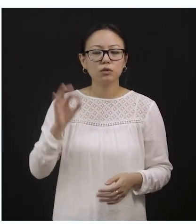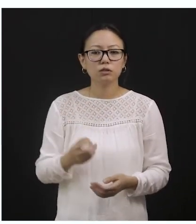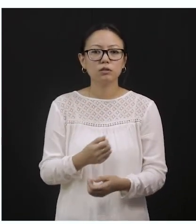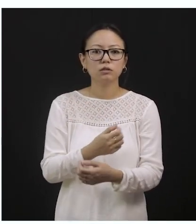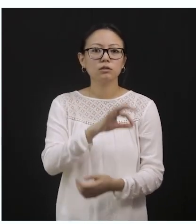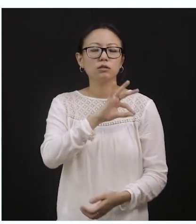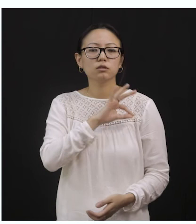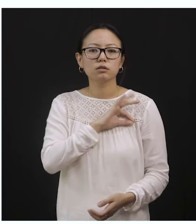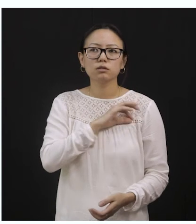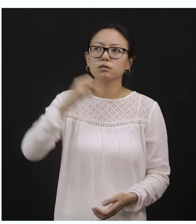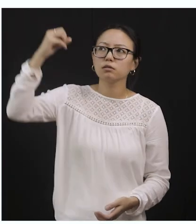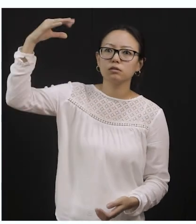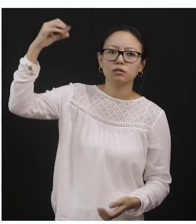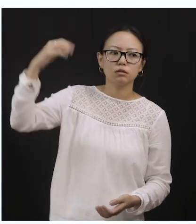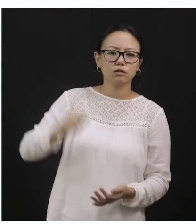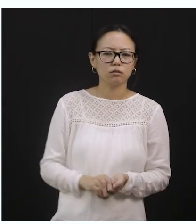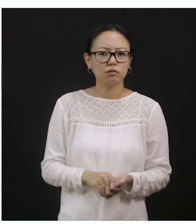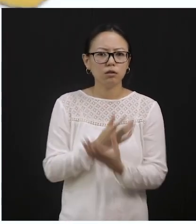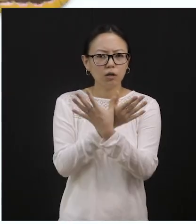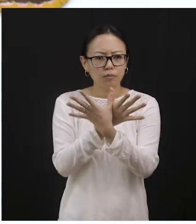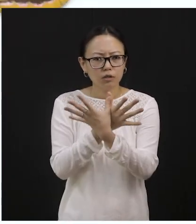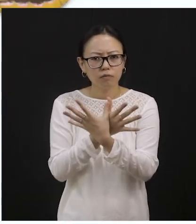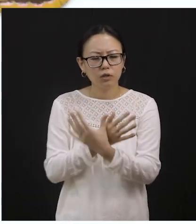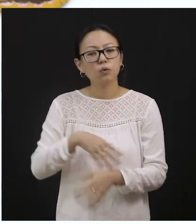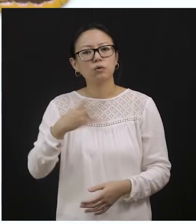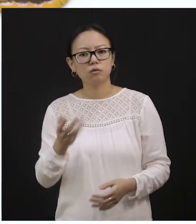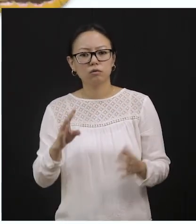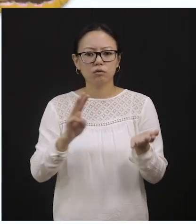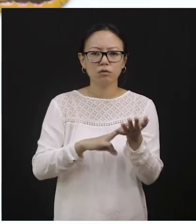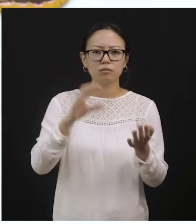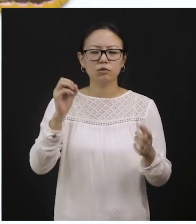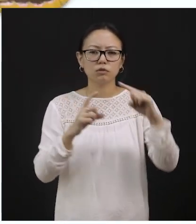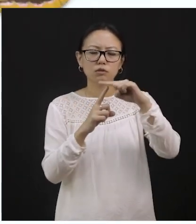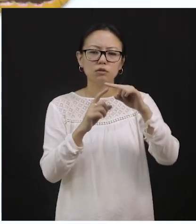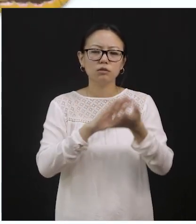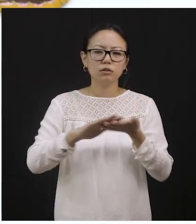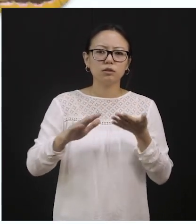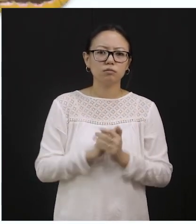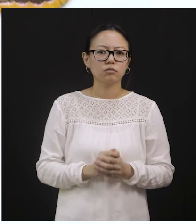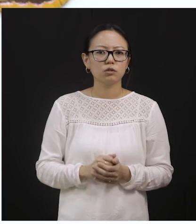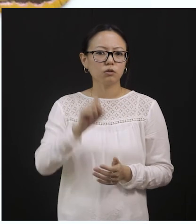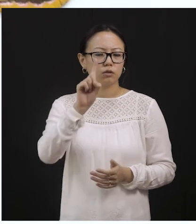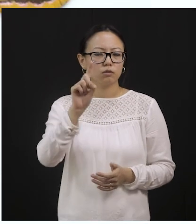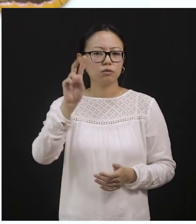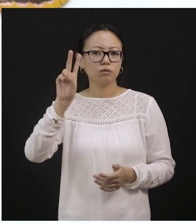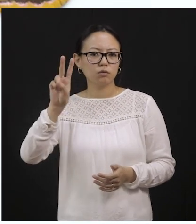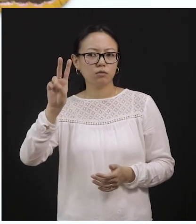it butterfly or moth? At the count of 3.